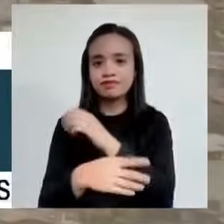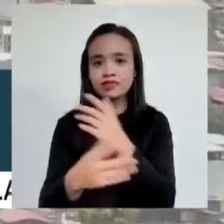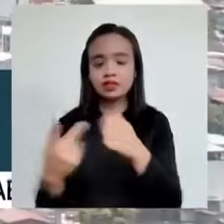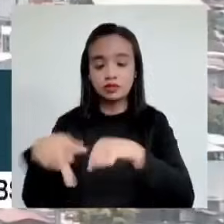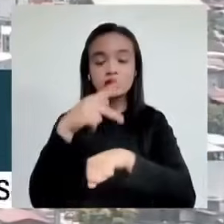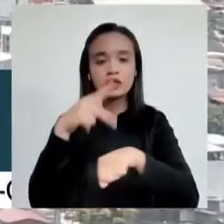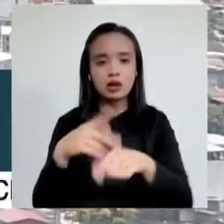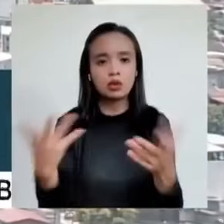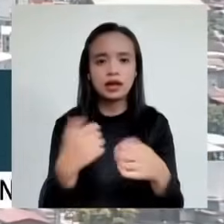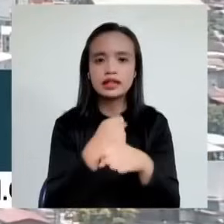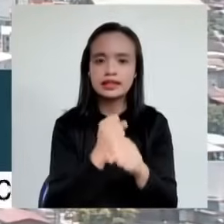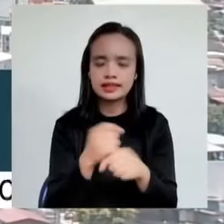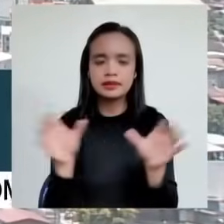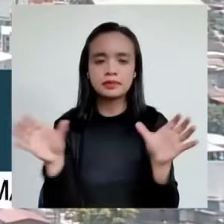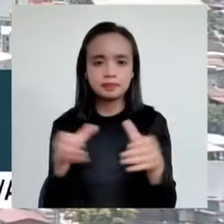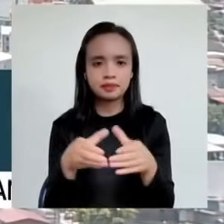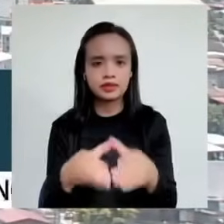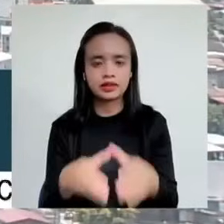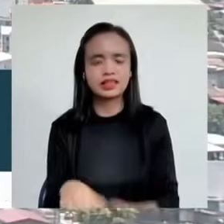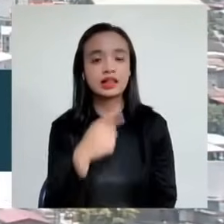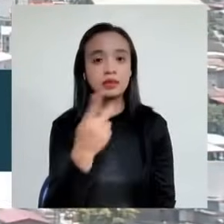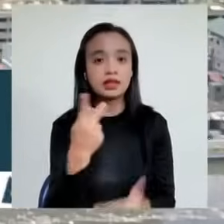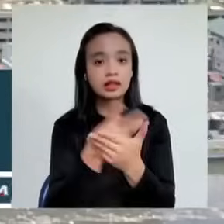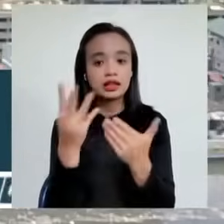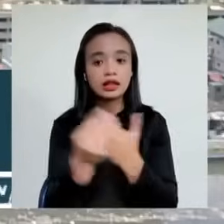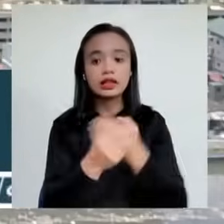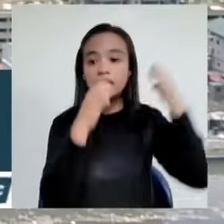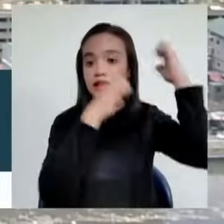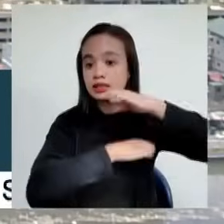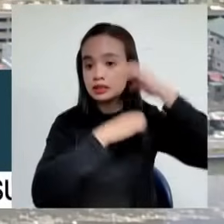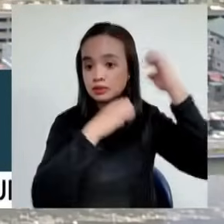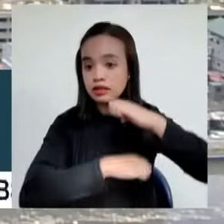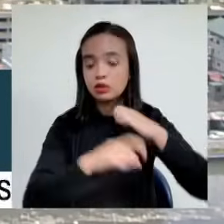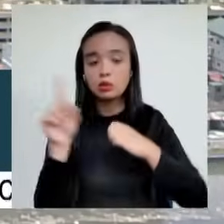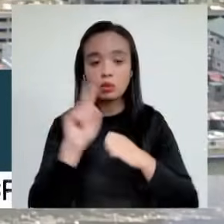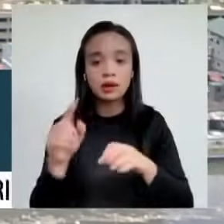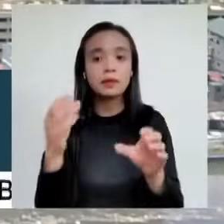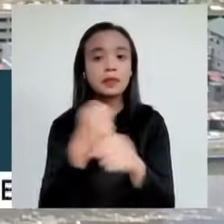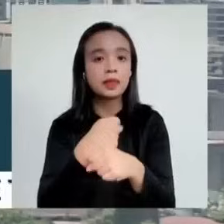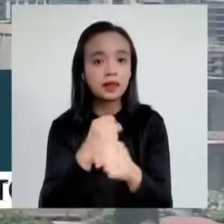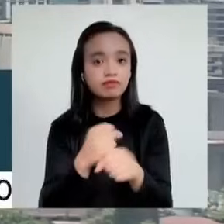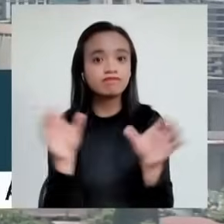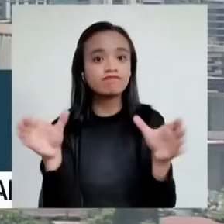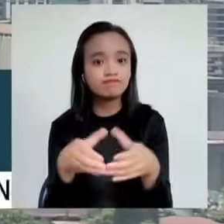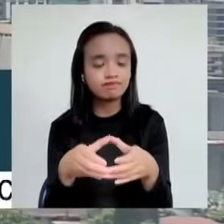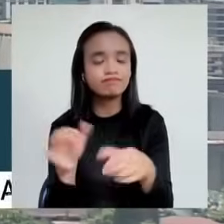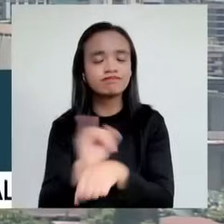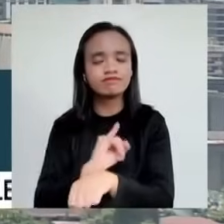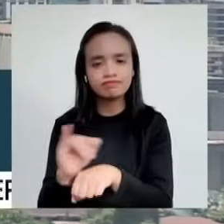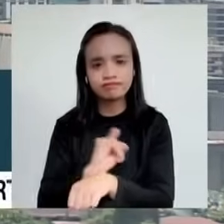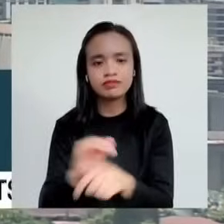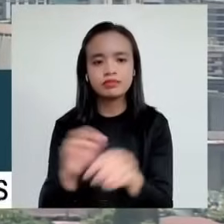sector. The said program is expected to beef up the manufacturing industry in the country and attract